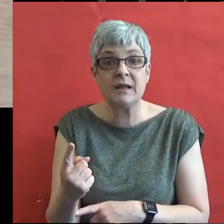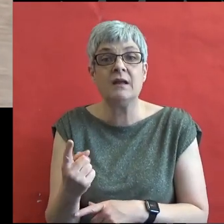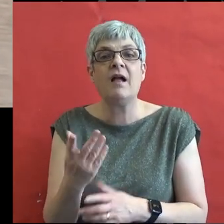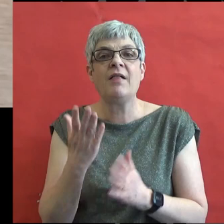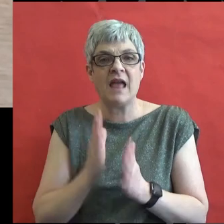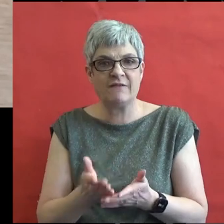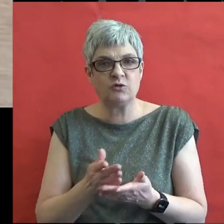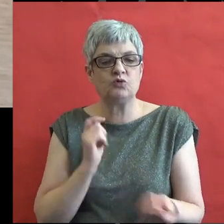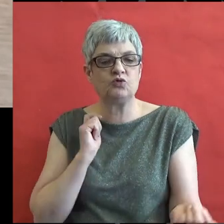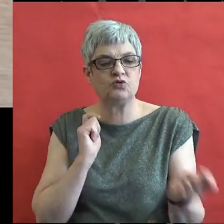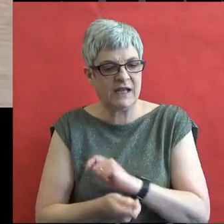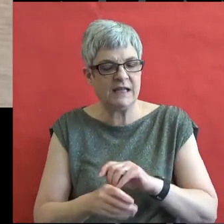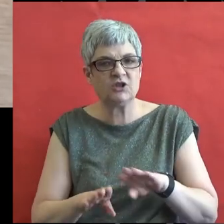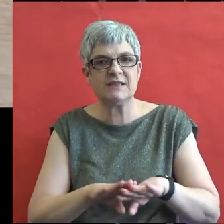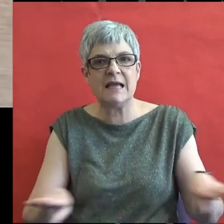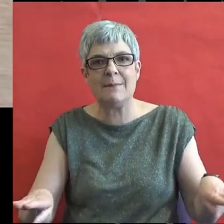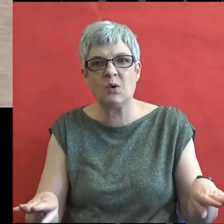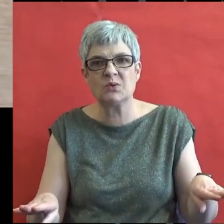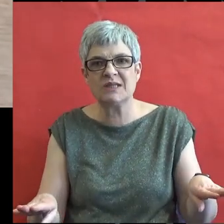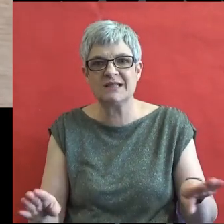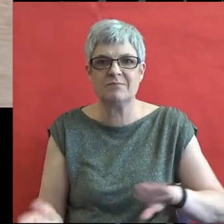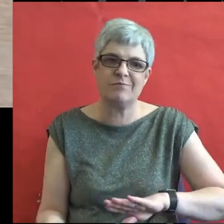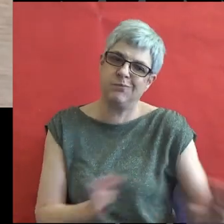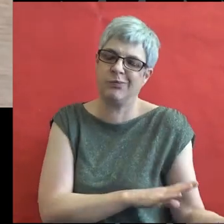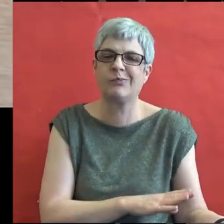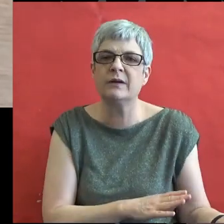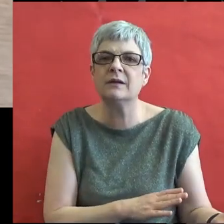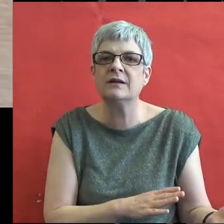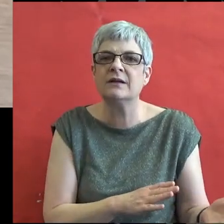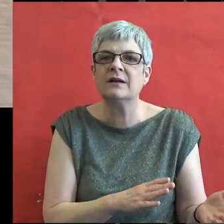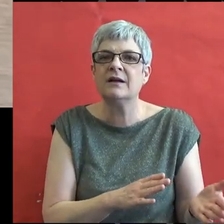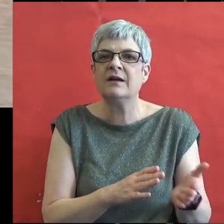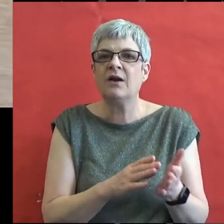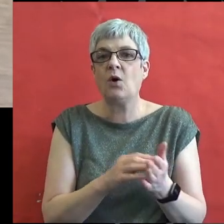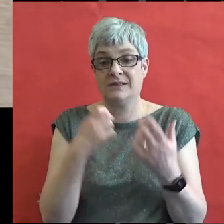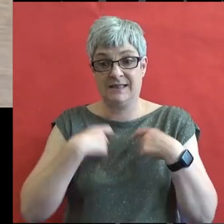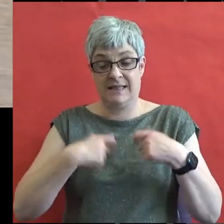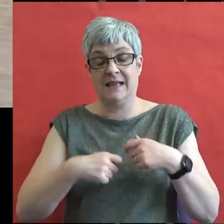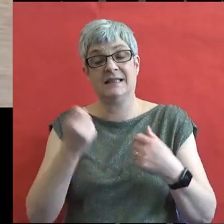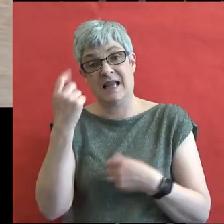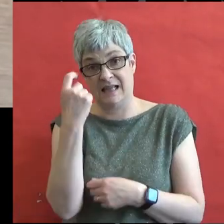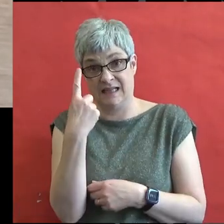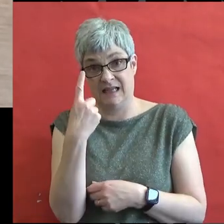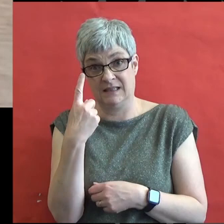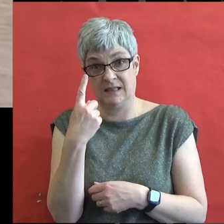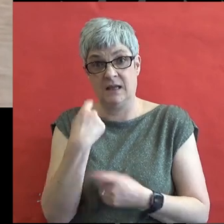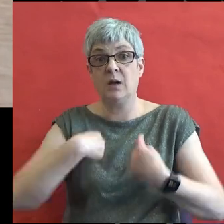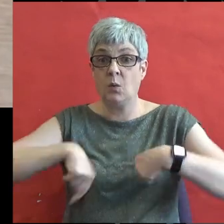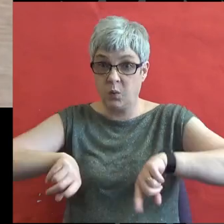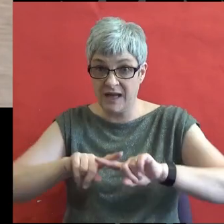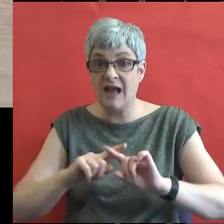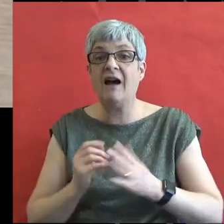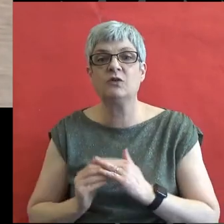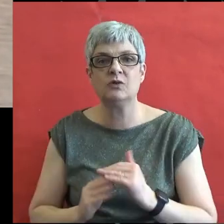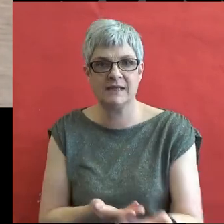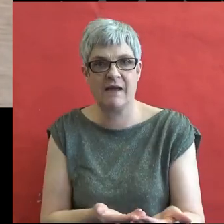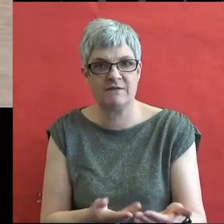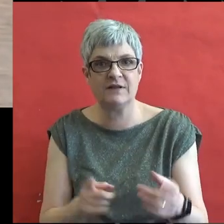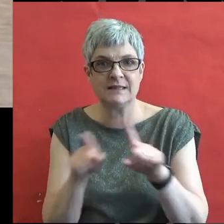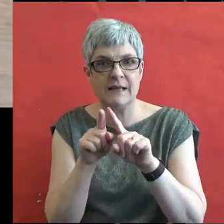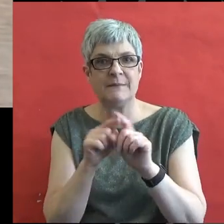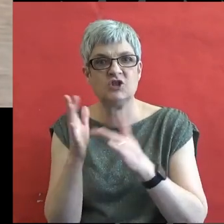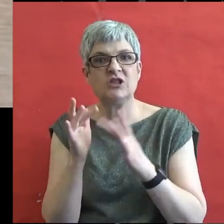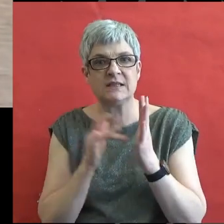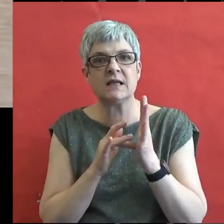tables on society's ideas. We have to serve, just as Jesus did. We read